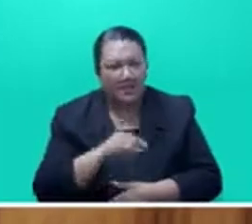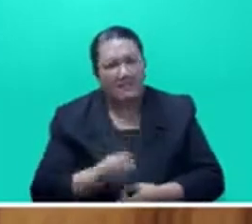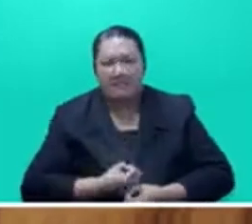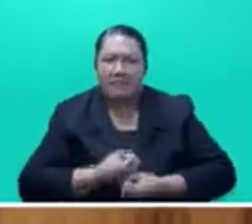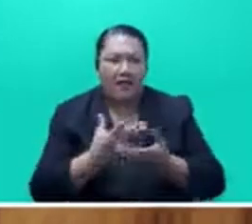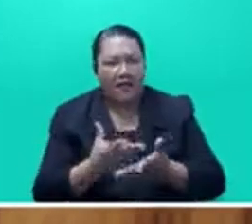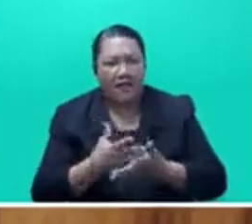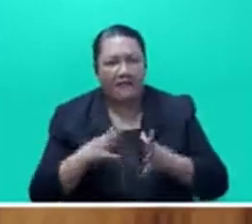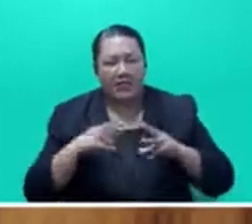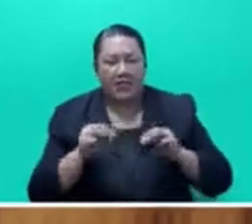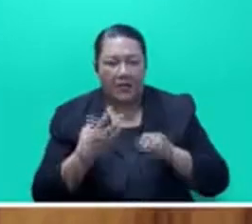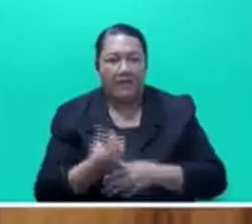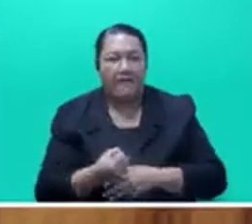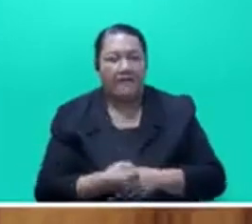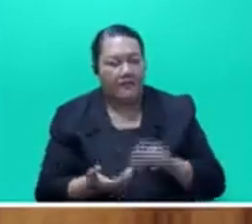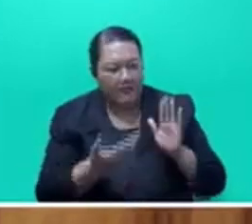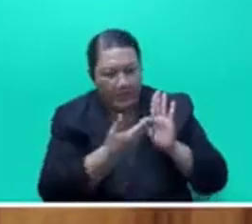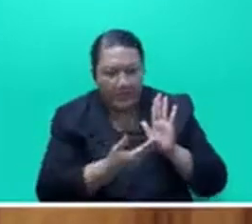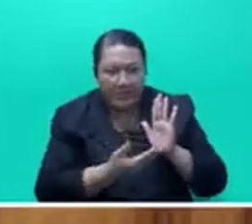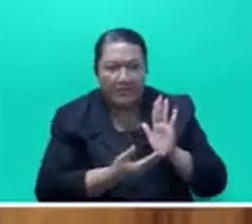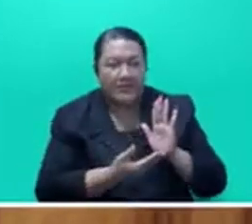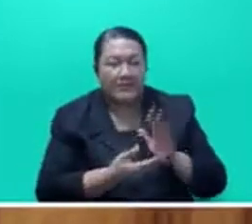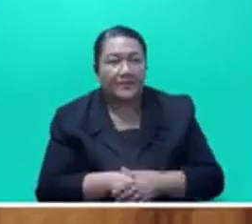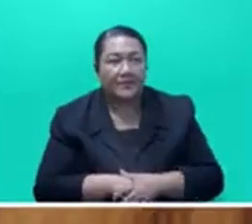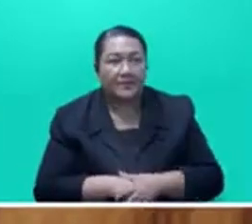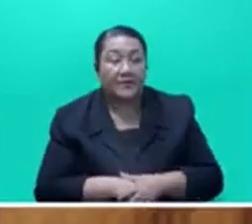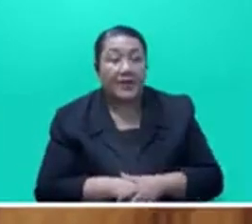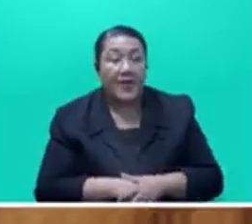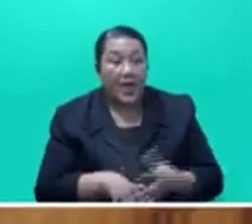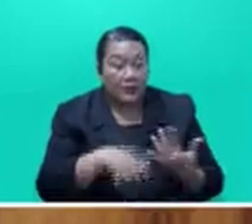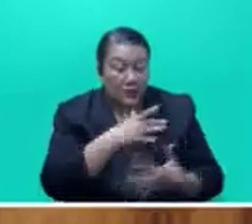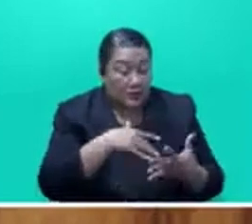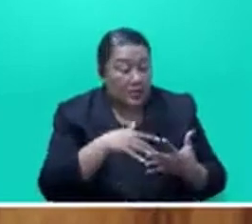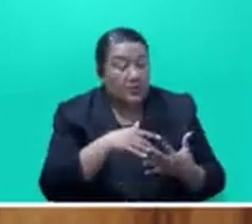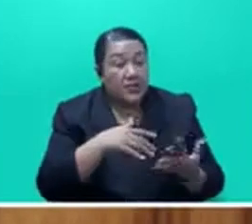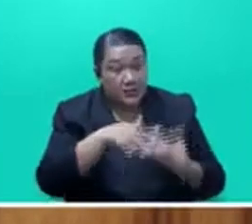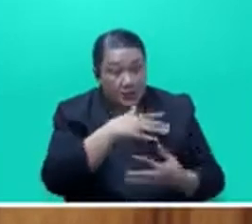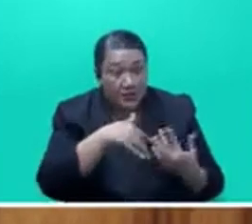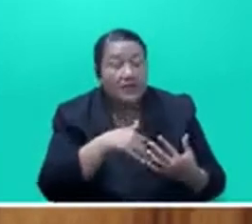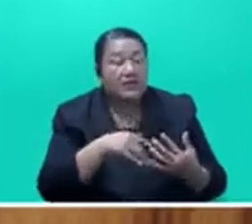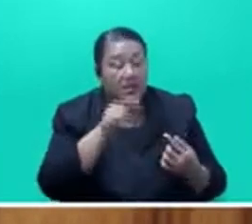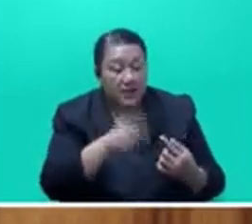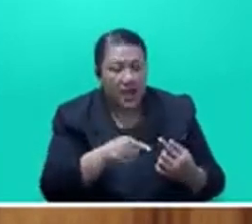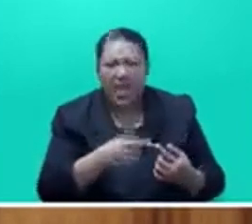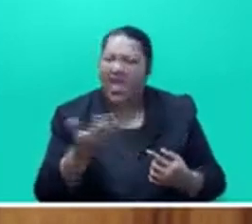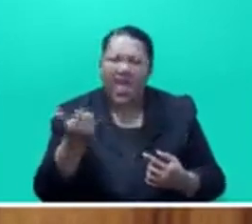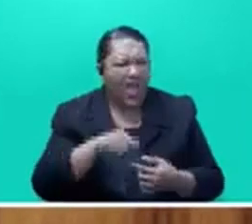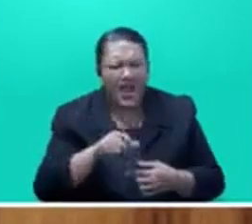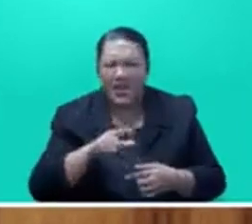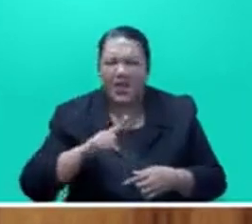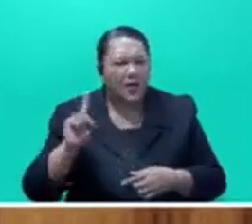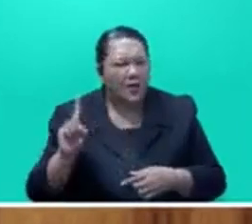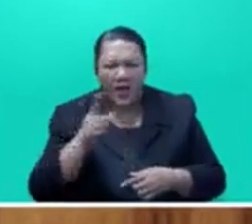sir, with respect to freedom of association, Section 19.1 reads, every person has the right to freedom